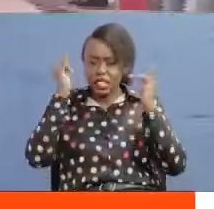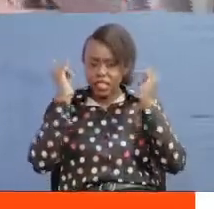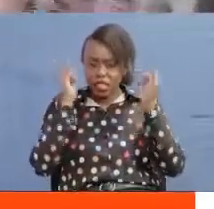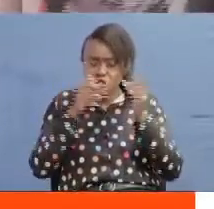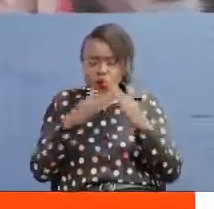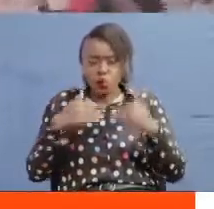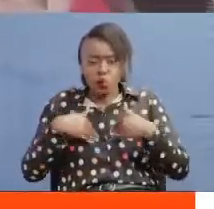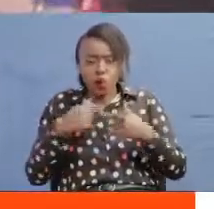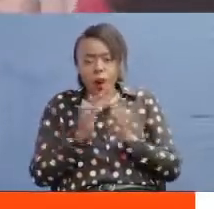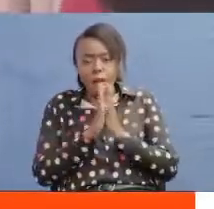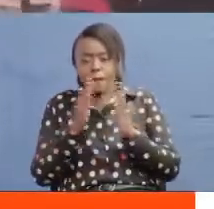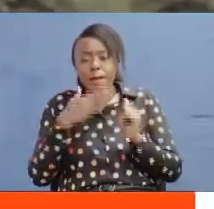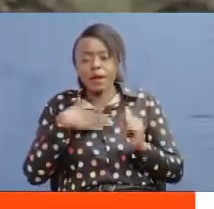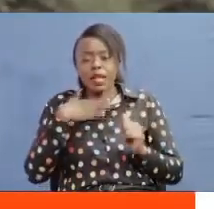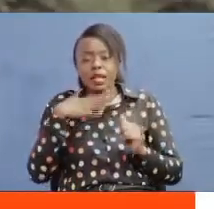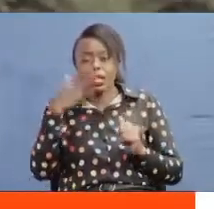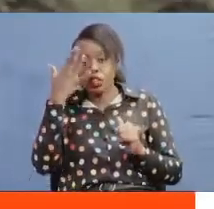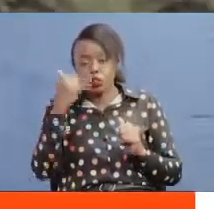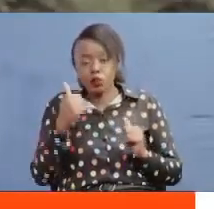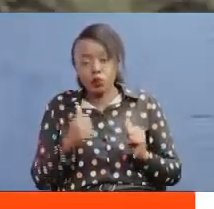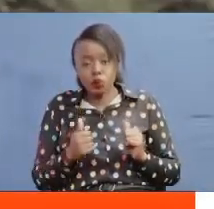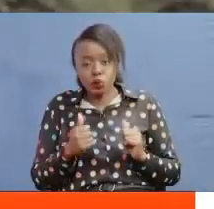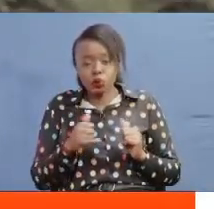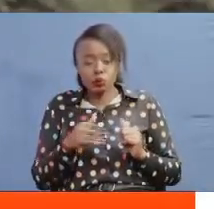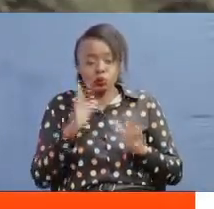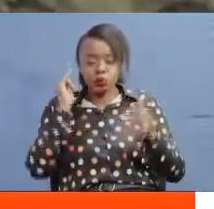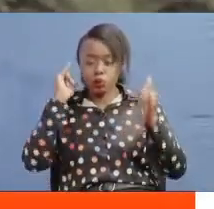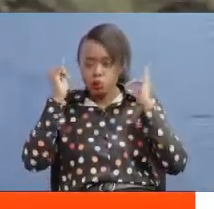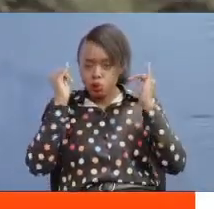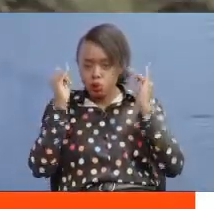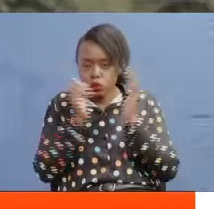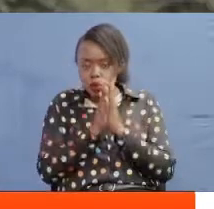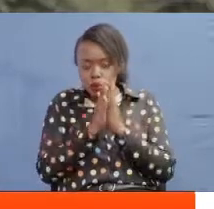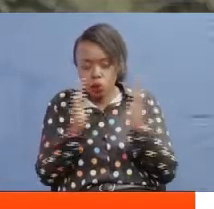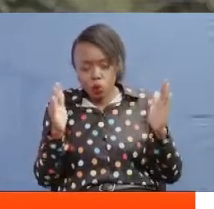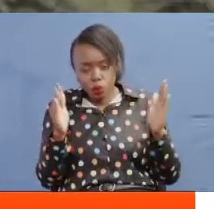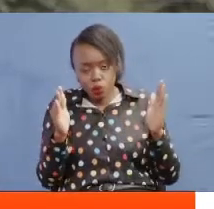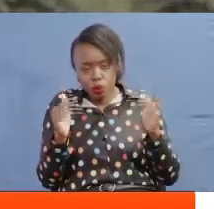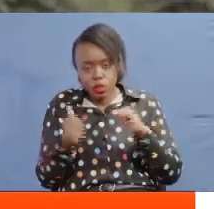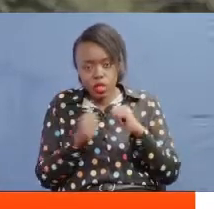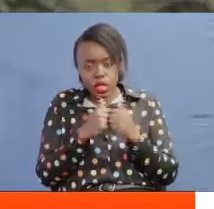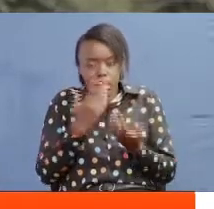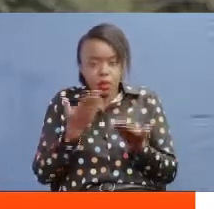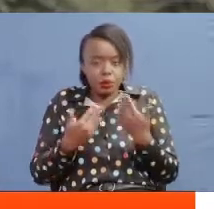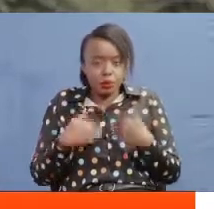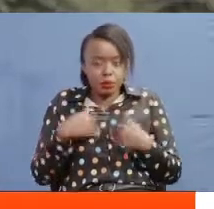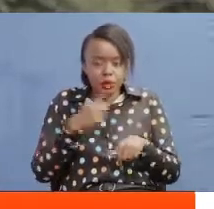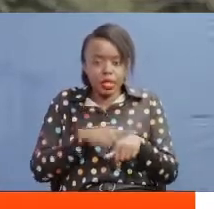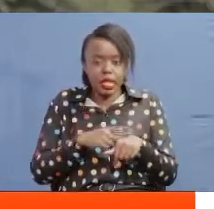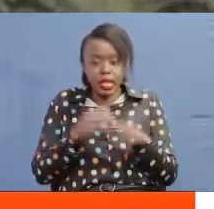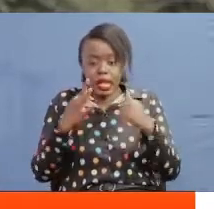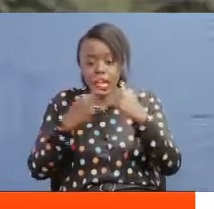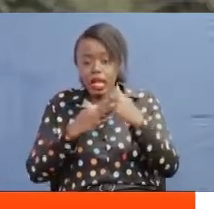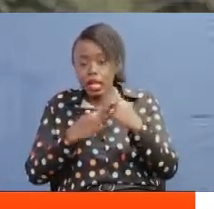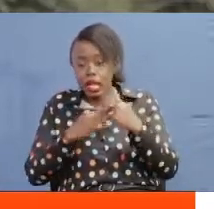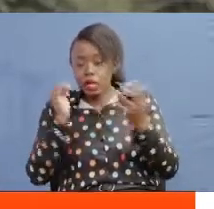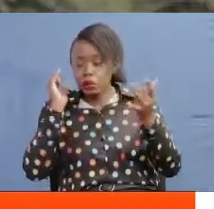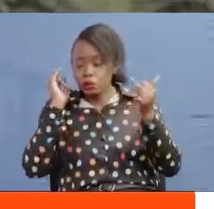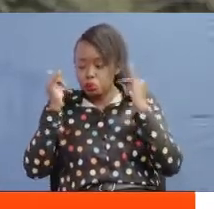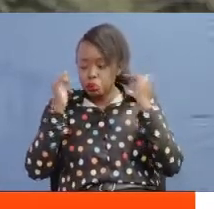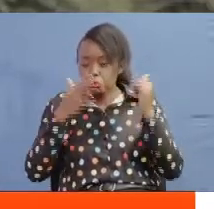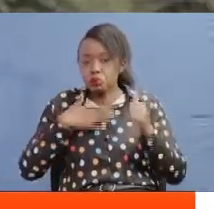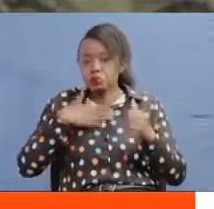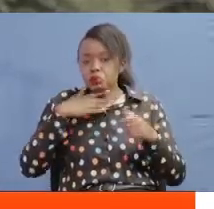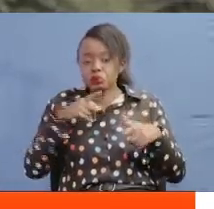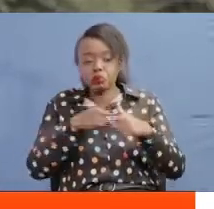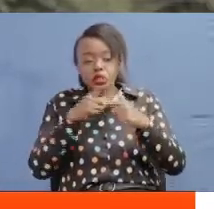the cause of the deaths. Ng'ombe ilipata kufunguliwa mahindi na within a sudden ng'ombe nane ikakufa. Na hii siku ya